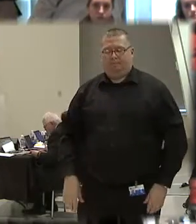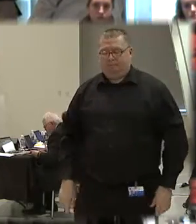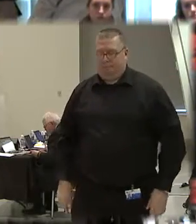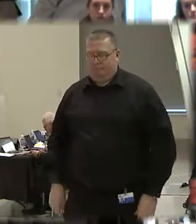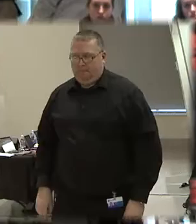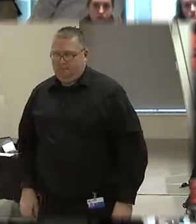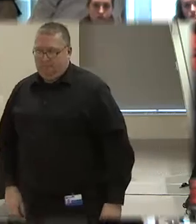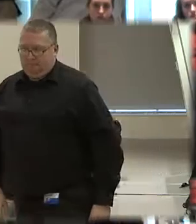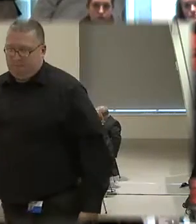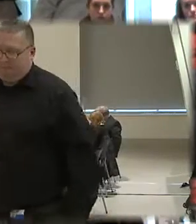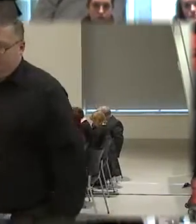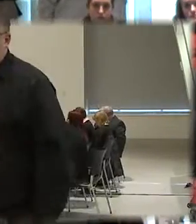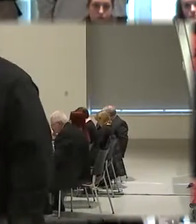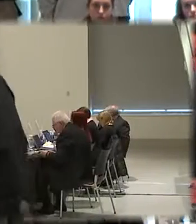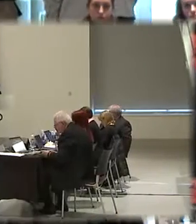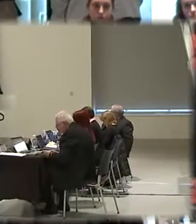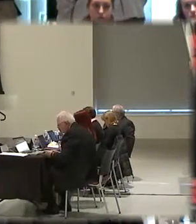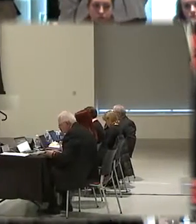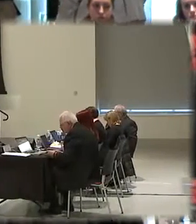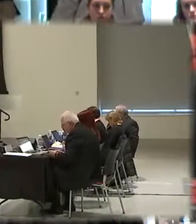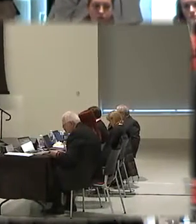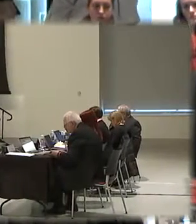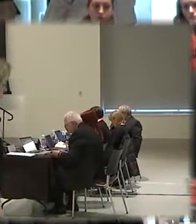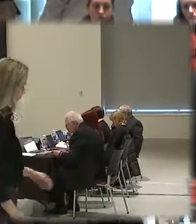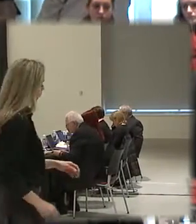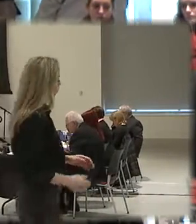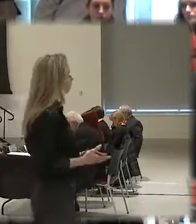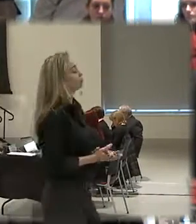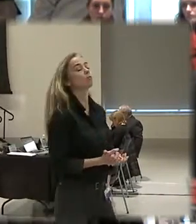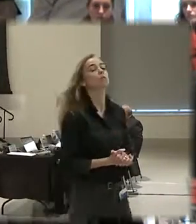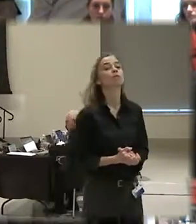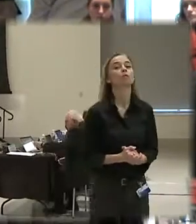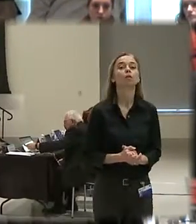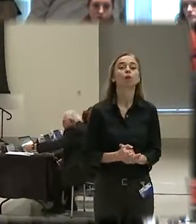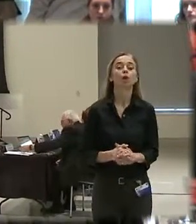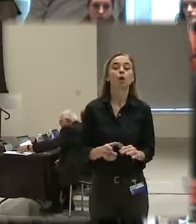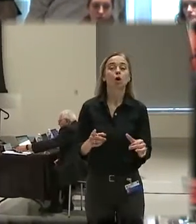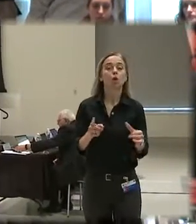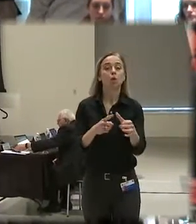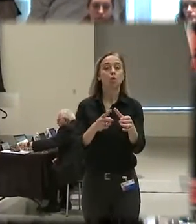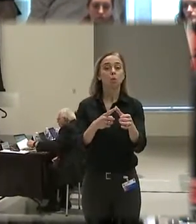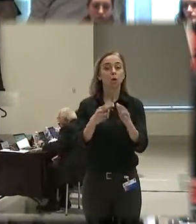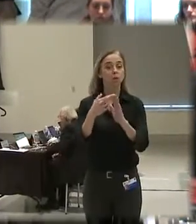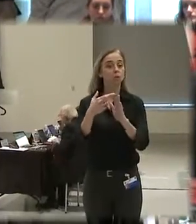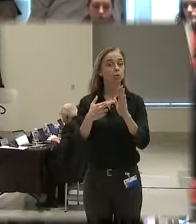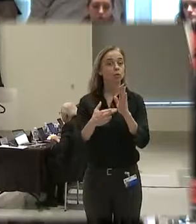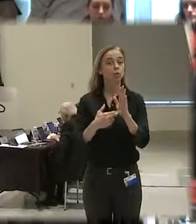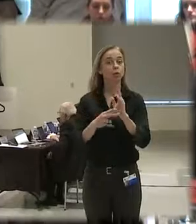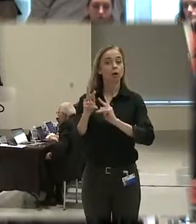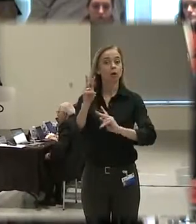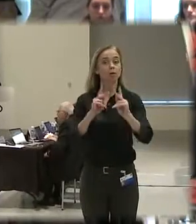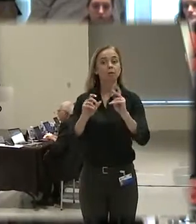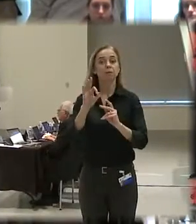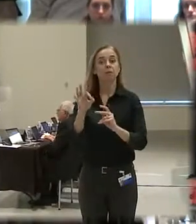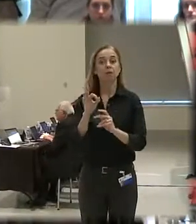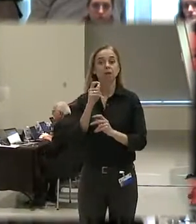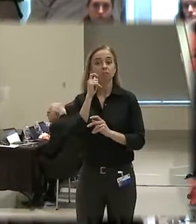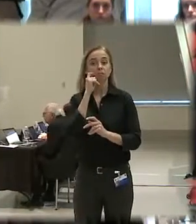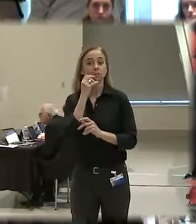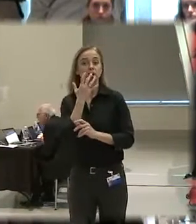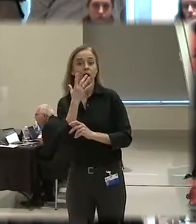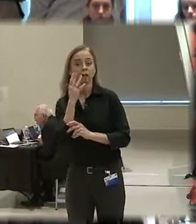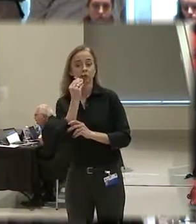current demonstrations that are taking place nationwide, one of the core principles is that people of color are in the leadership